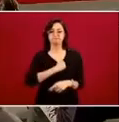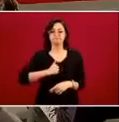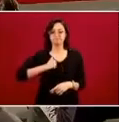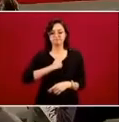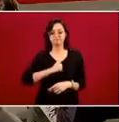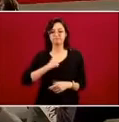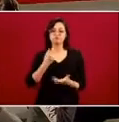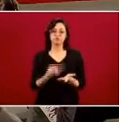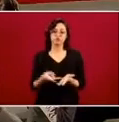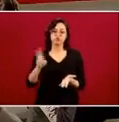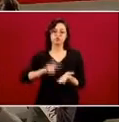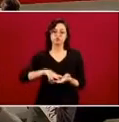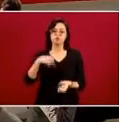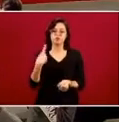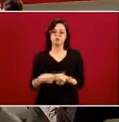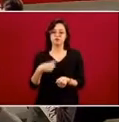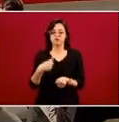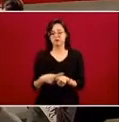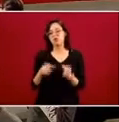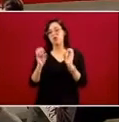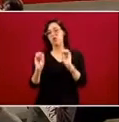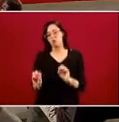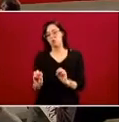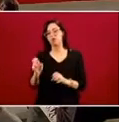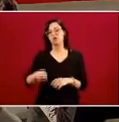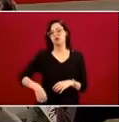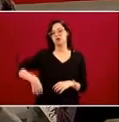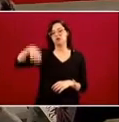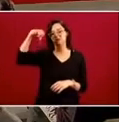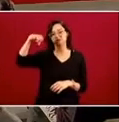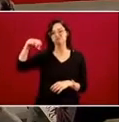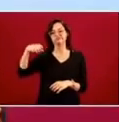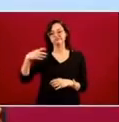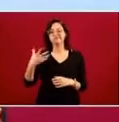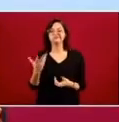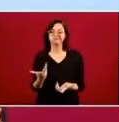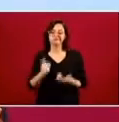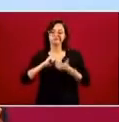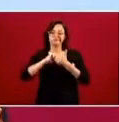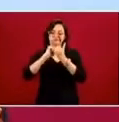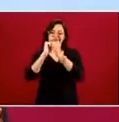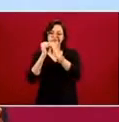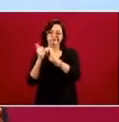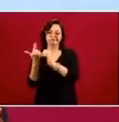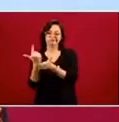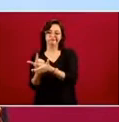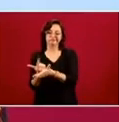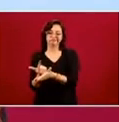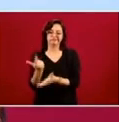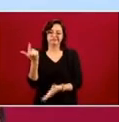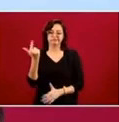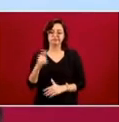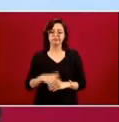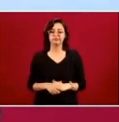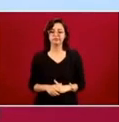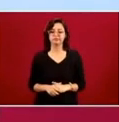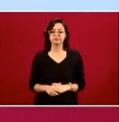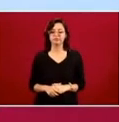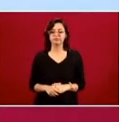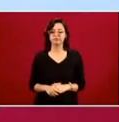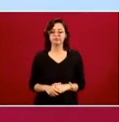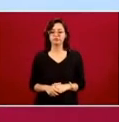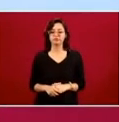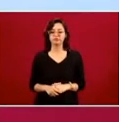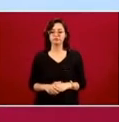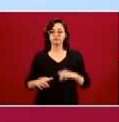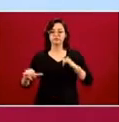And unfortunately, these people, all of these people who have died, they had chronic conditions, and those were the determining